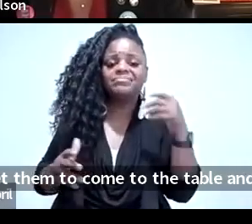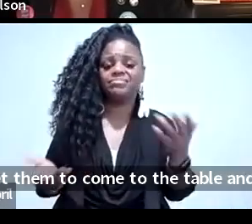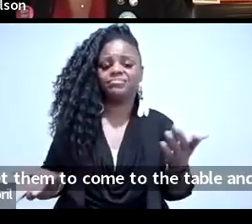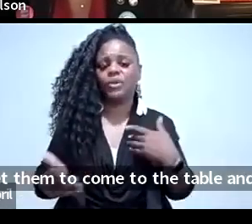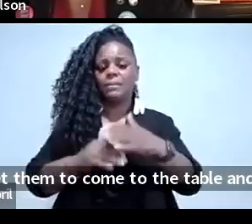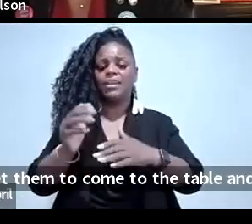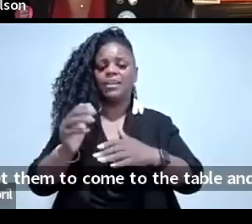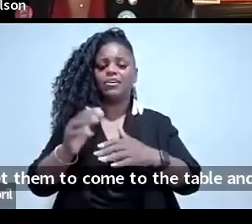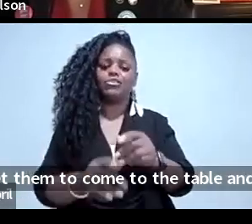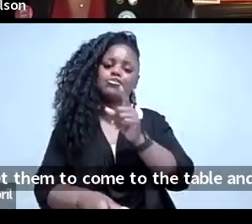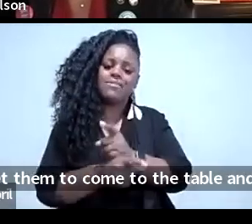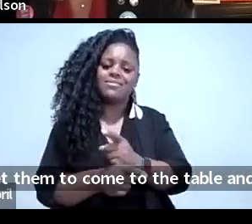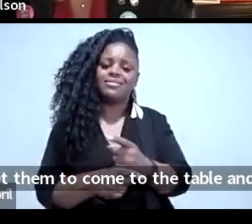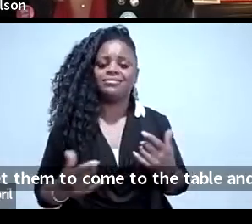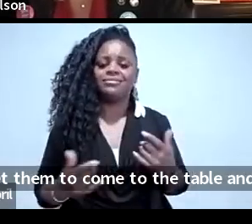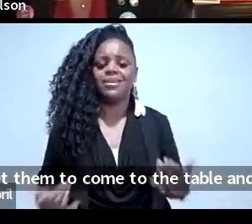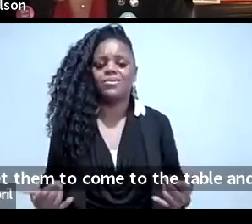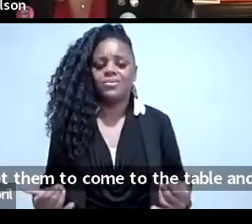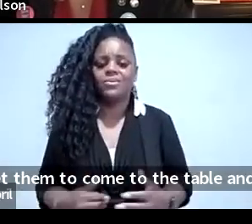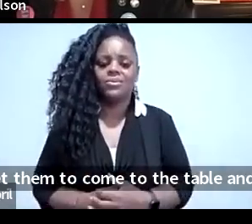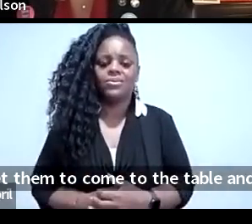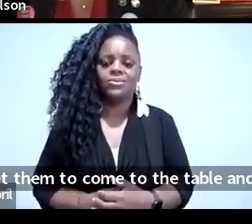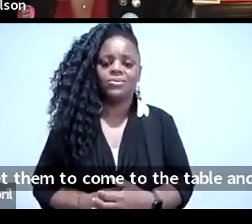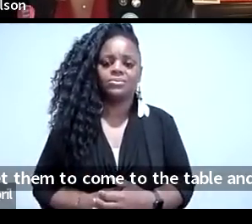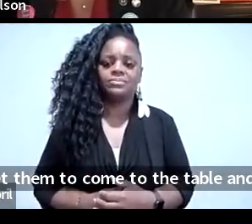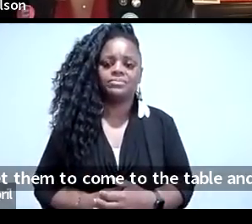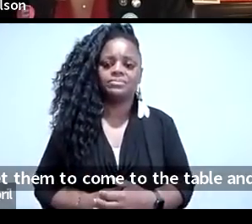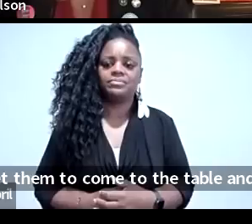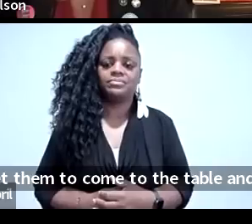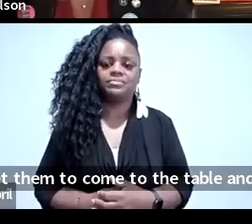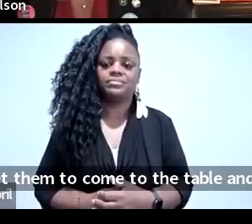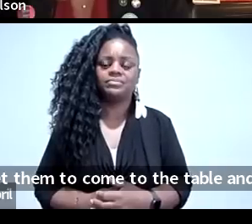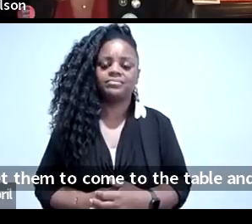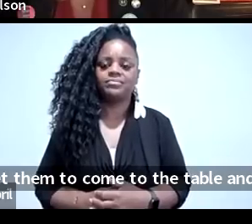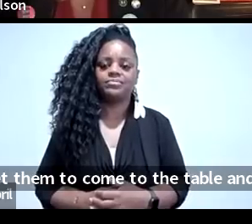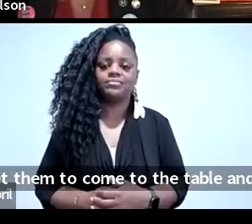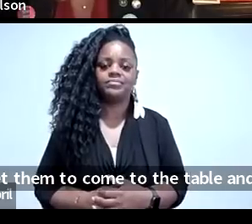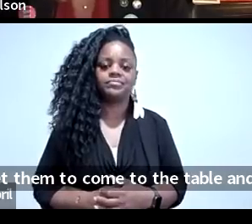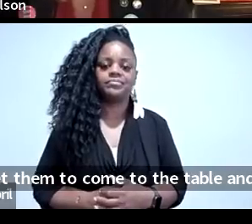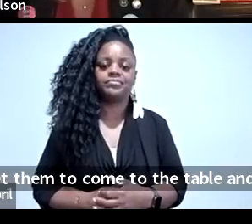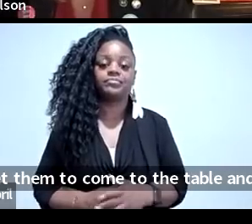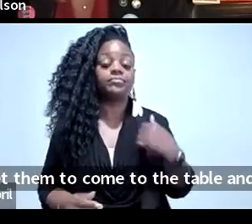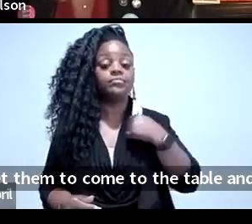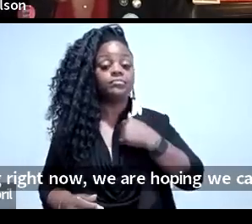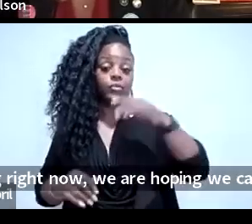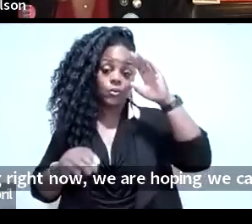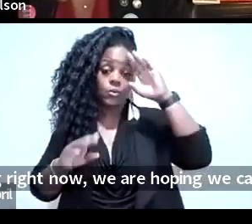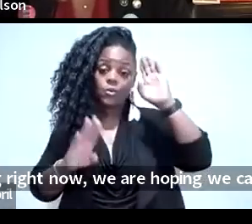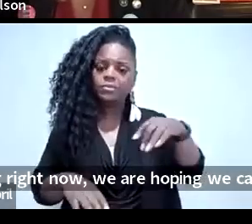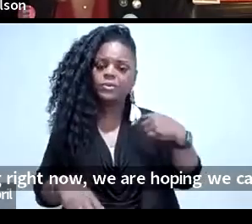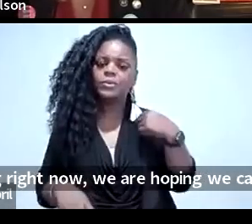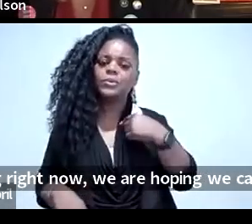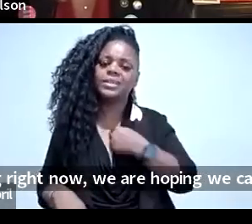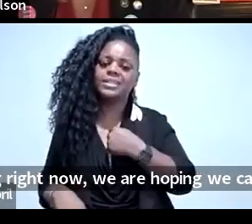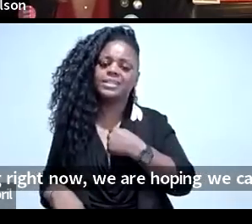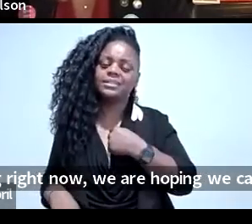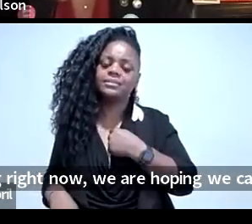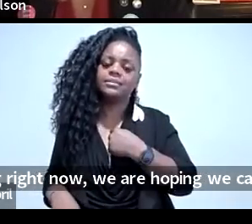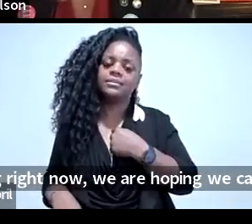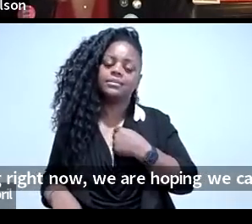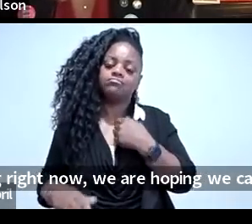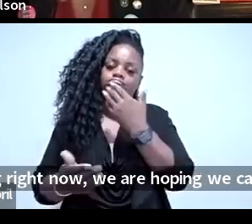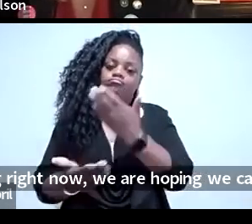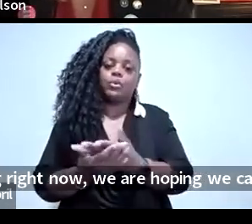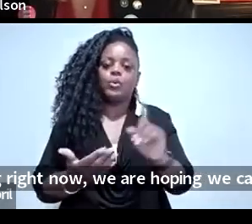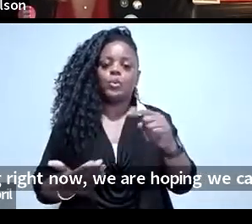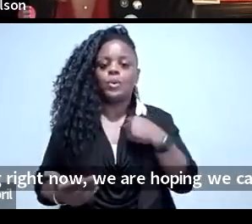we're hoping that we'll get to a point where we can just make that happen, really, not just by a tweet, but just really by picking up the